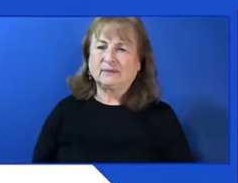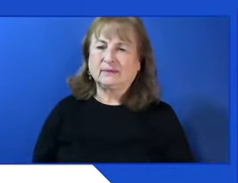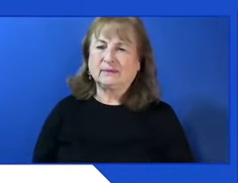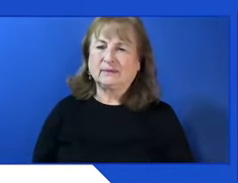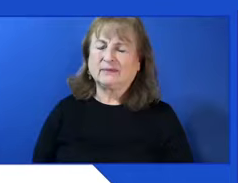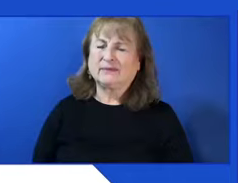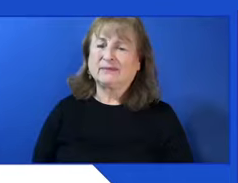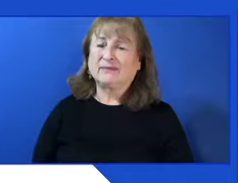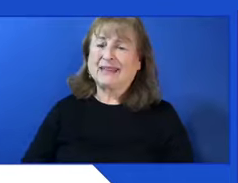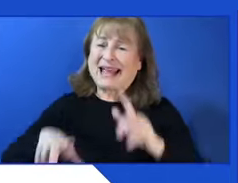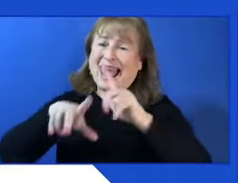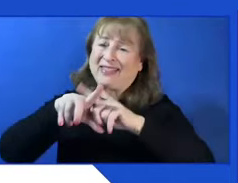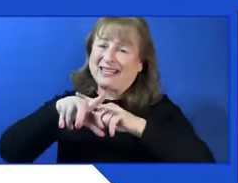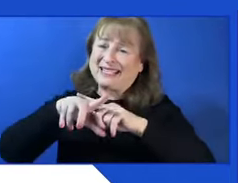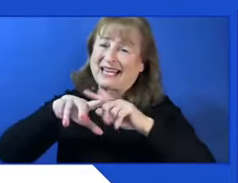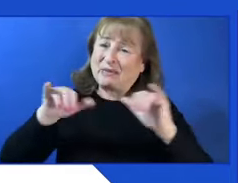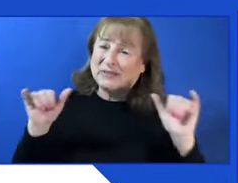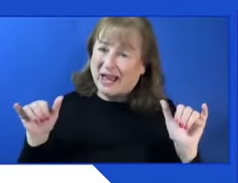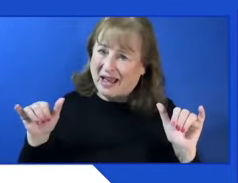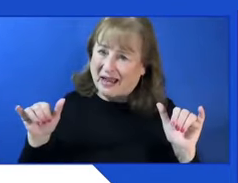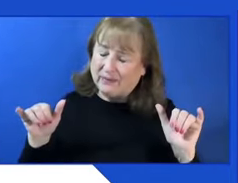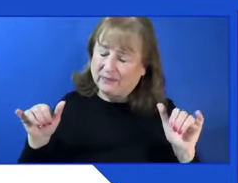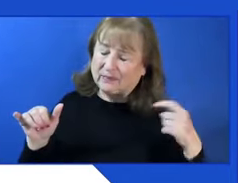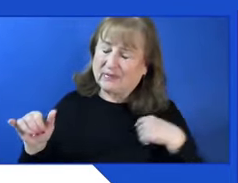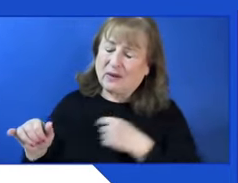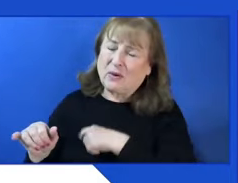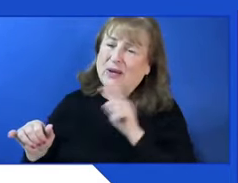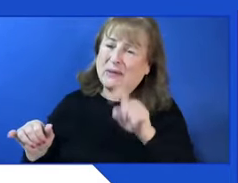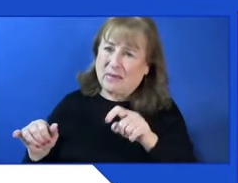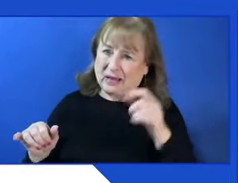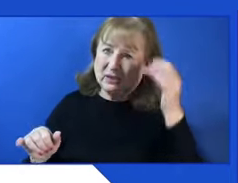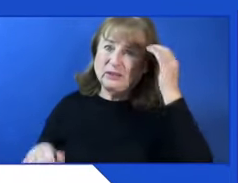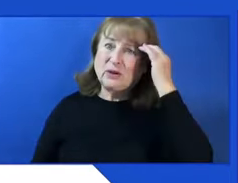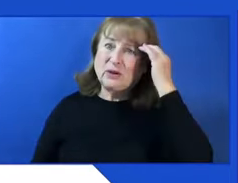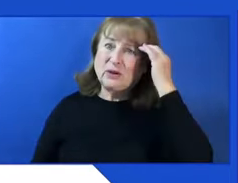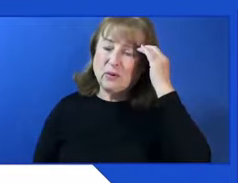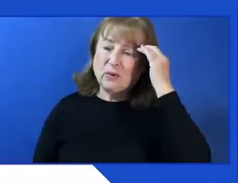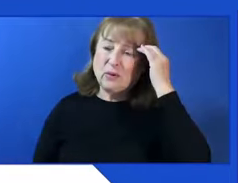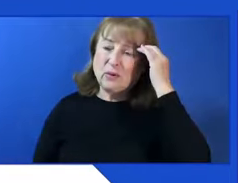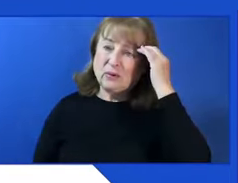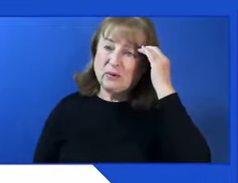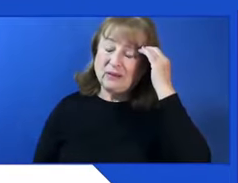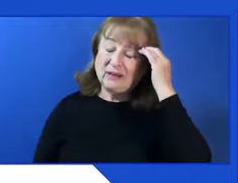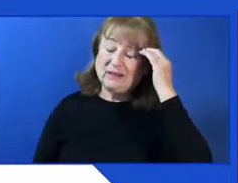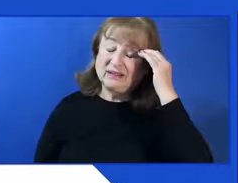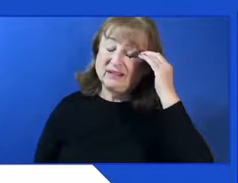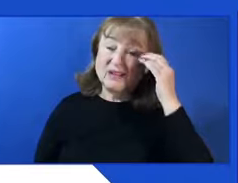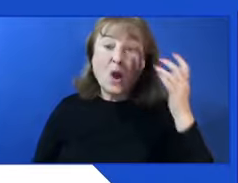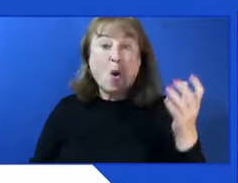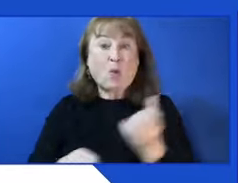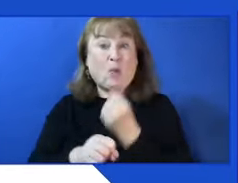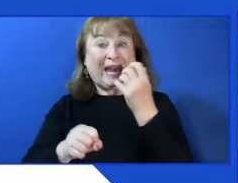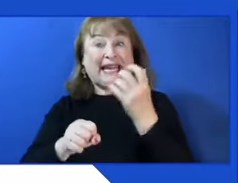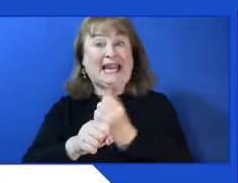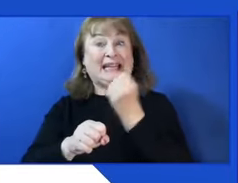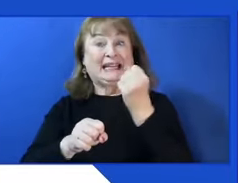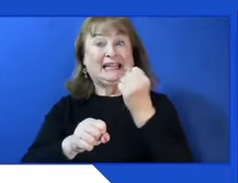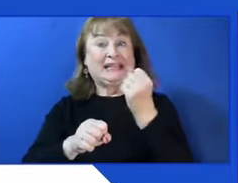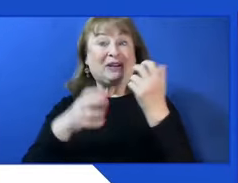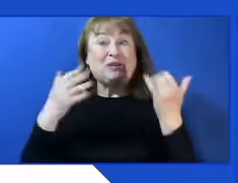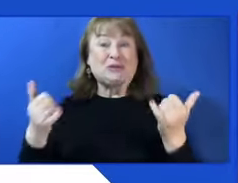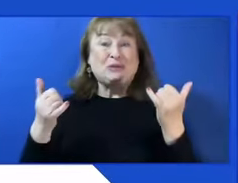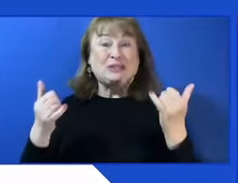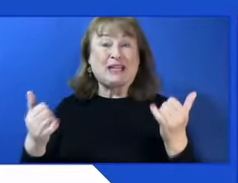At the same time, we must know that winning today will